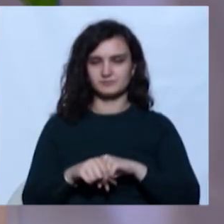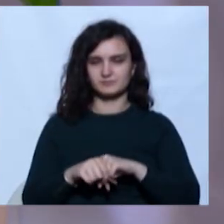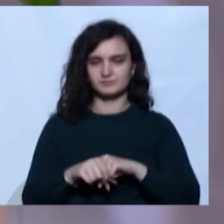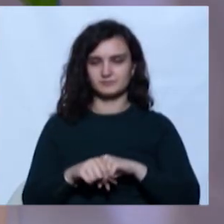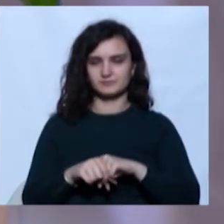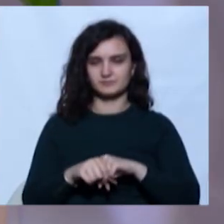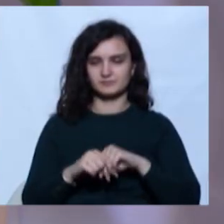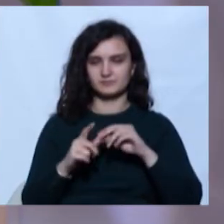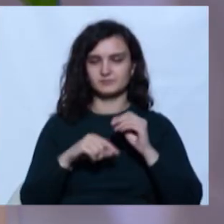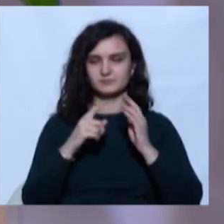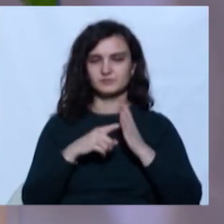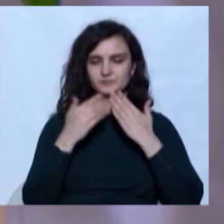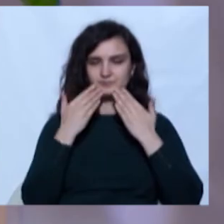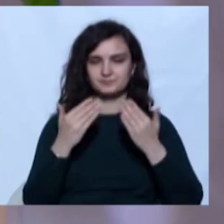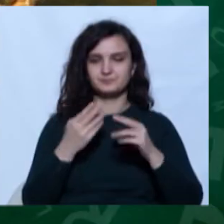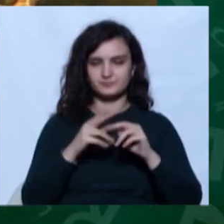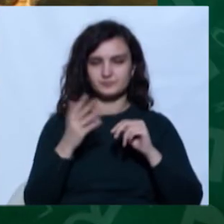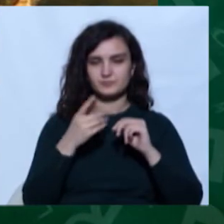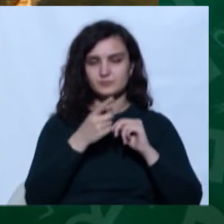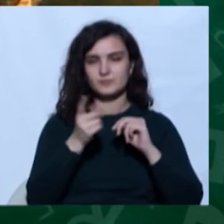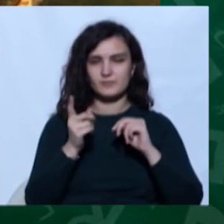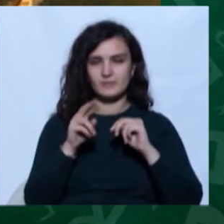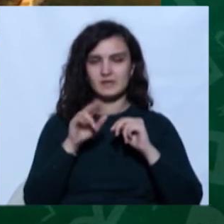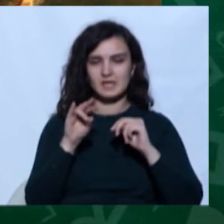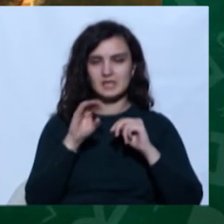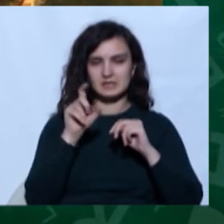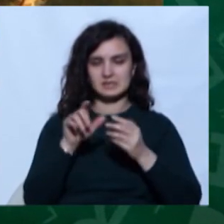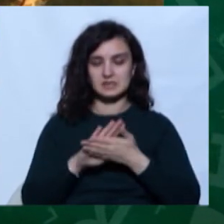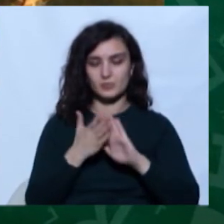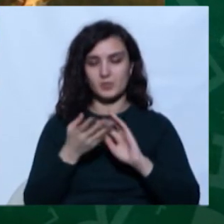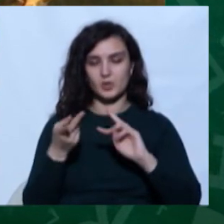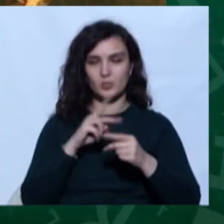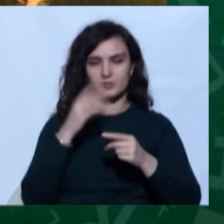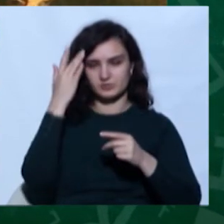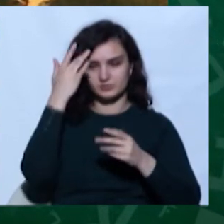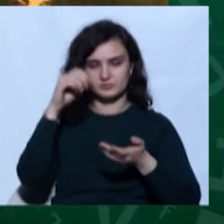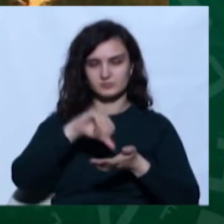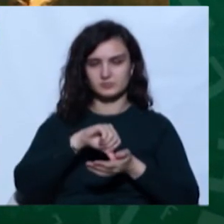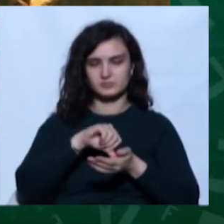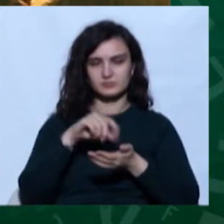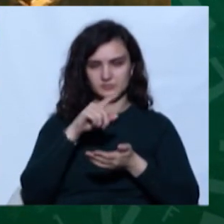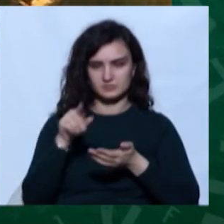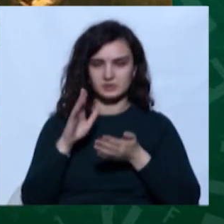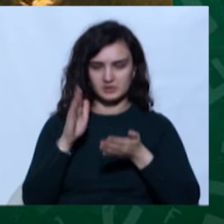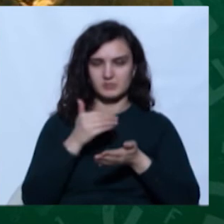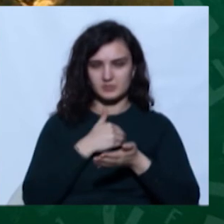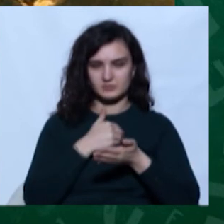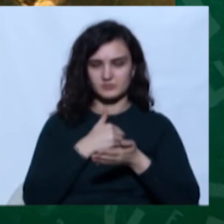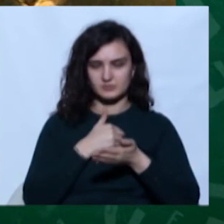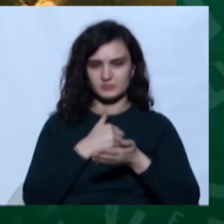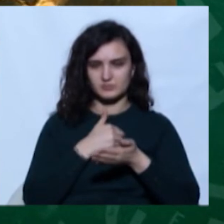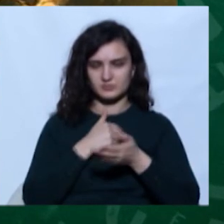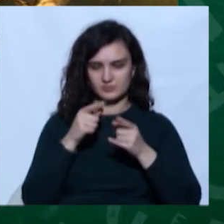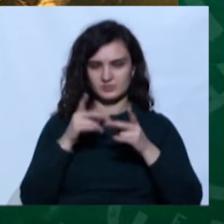question today is, if you are in Dante's situation, now, would you want to get